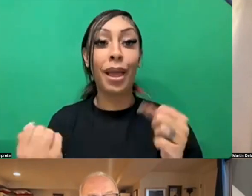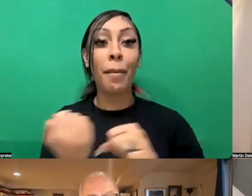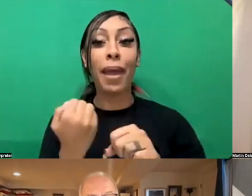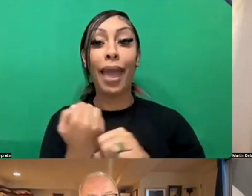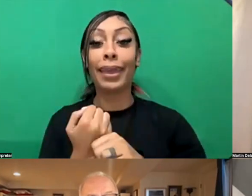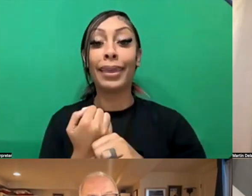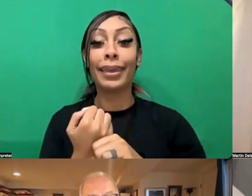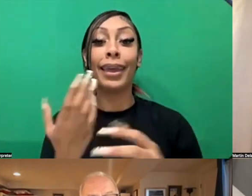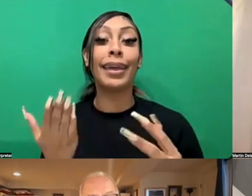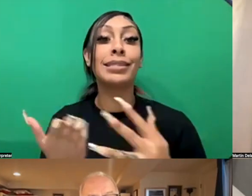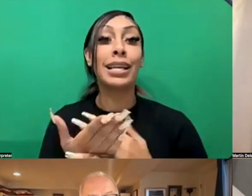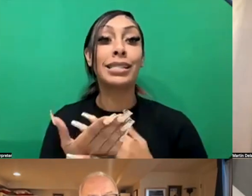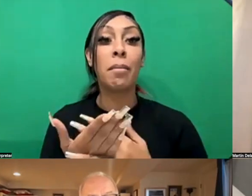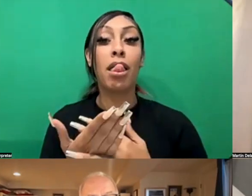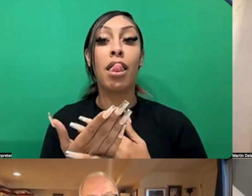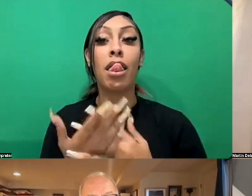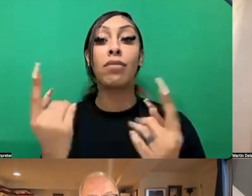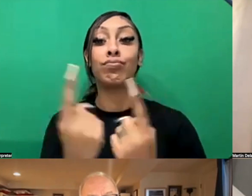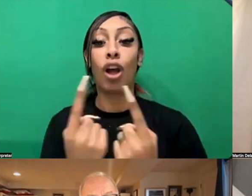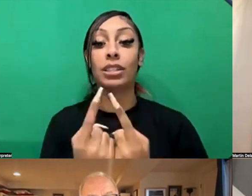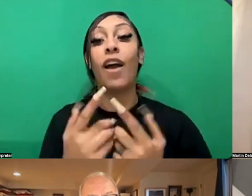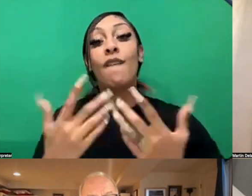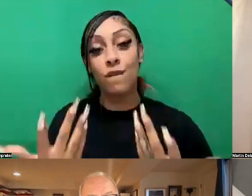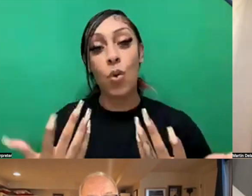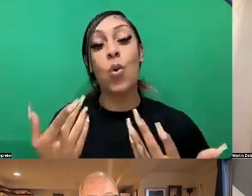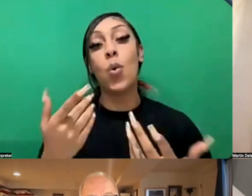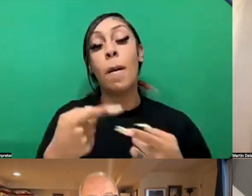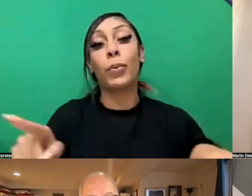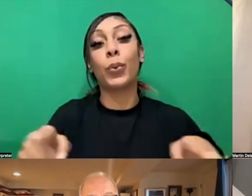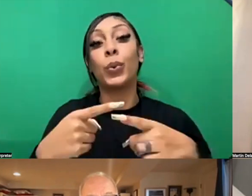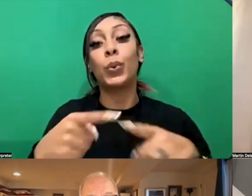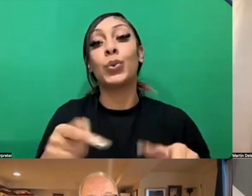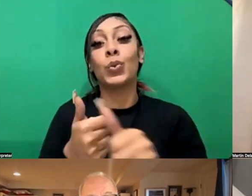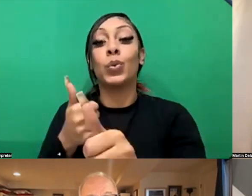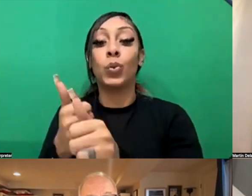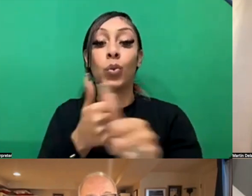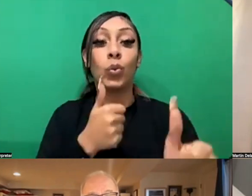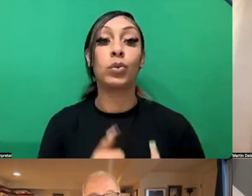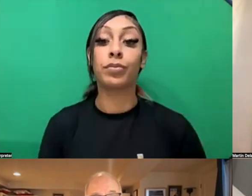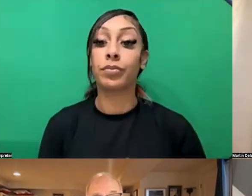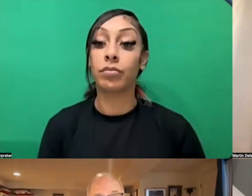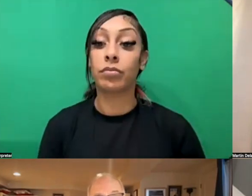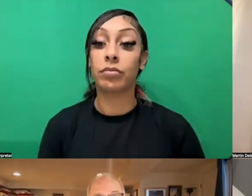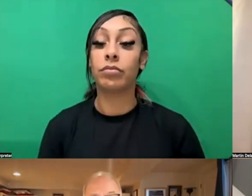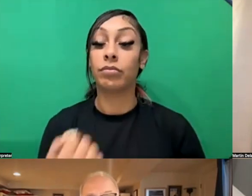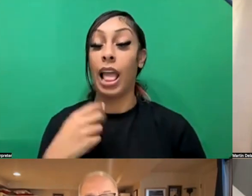products for the music industry. And we have a vision, for